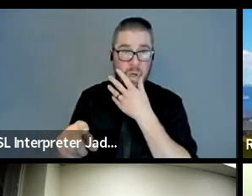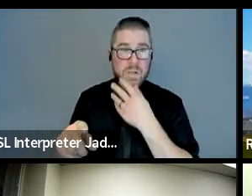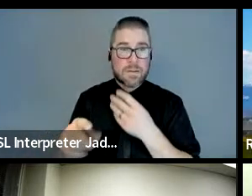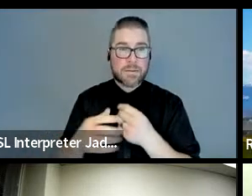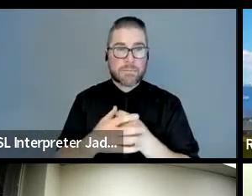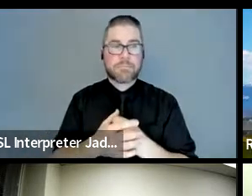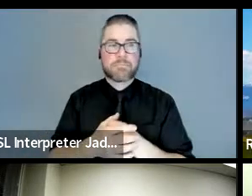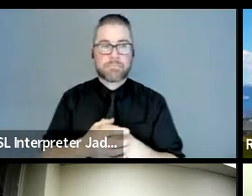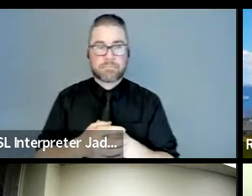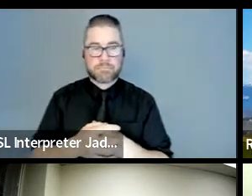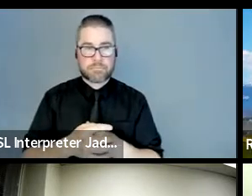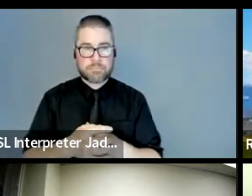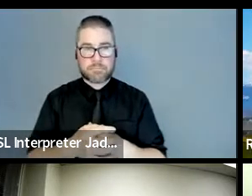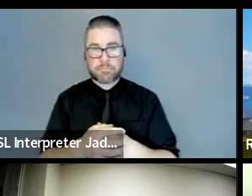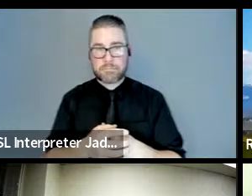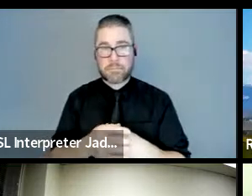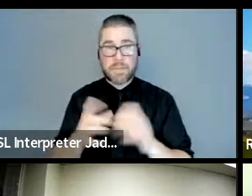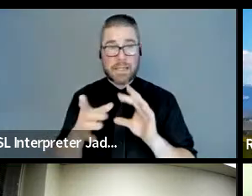the trees for homes?